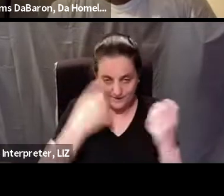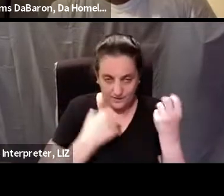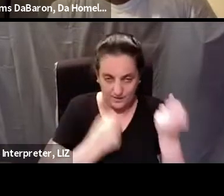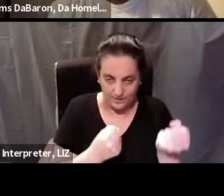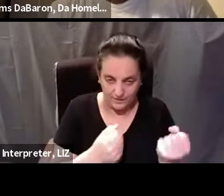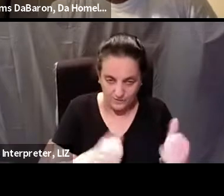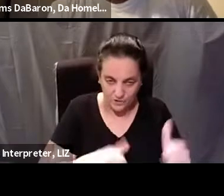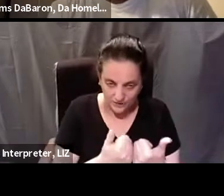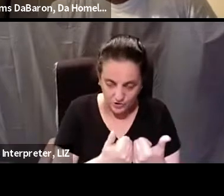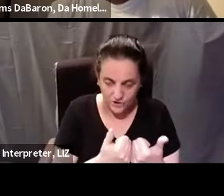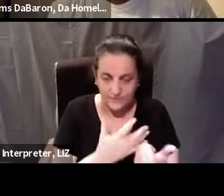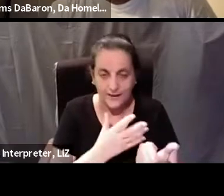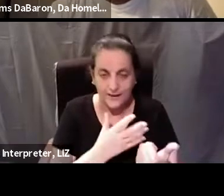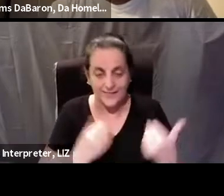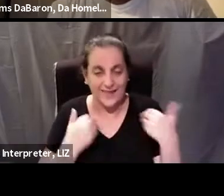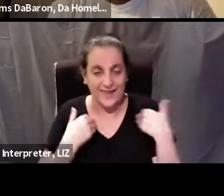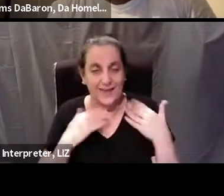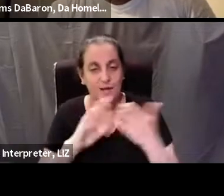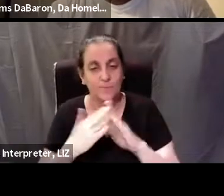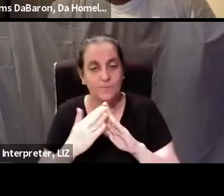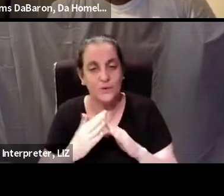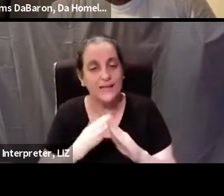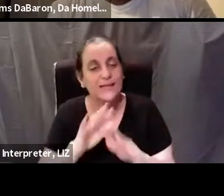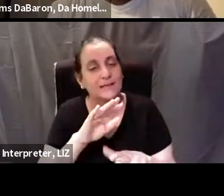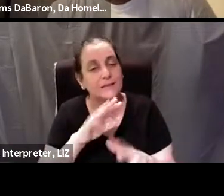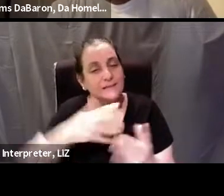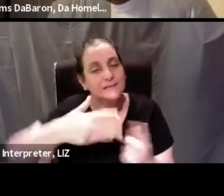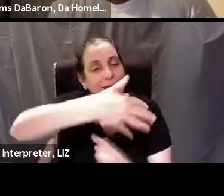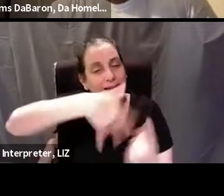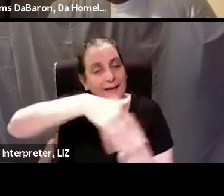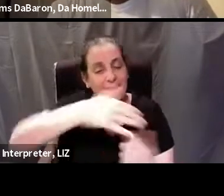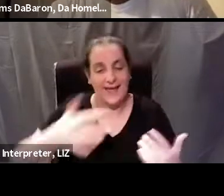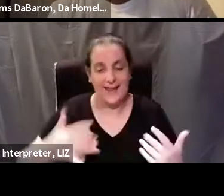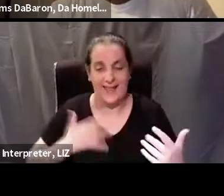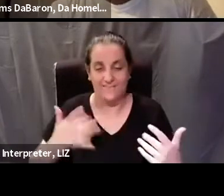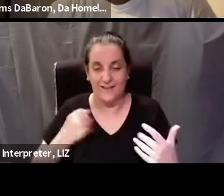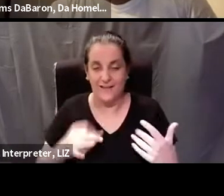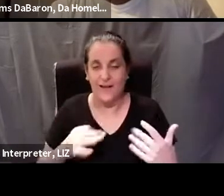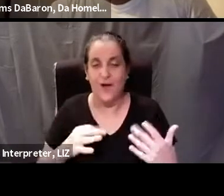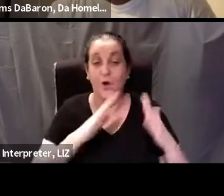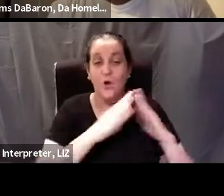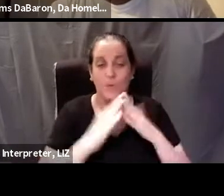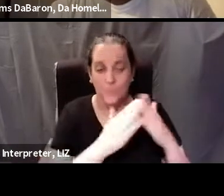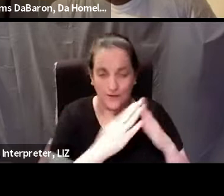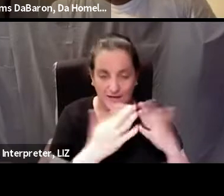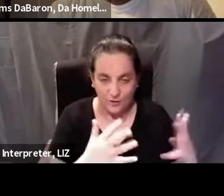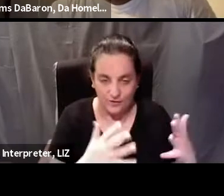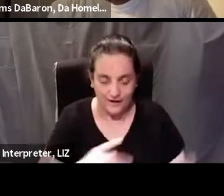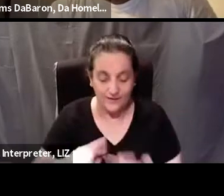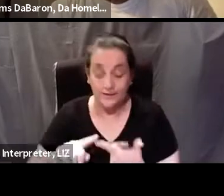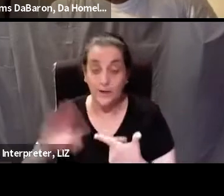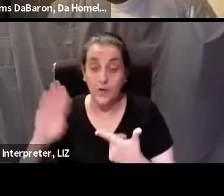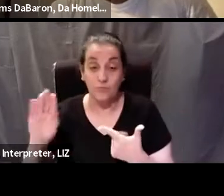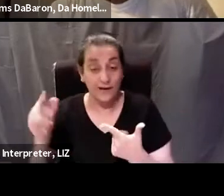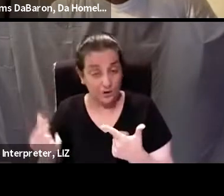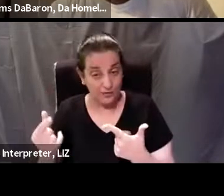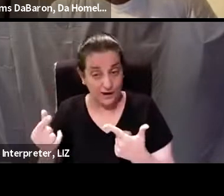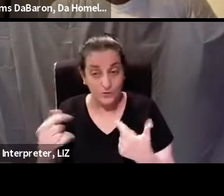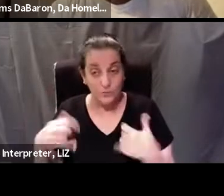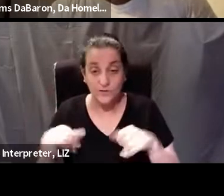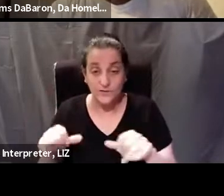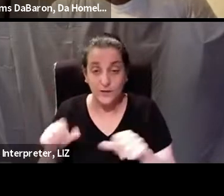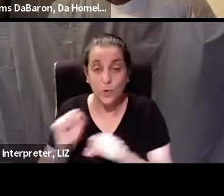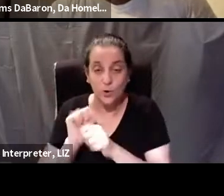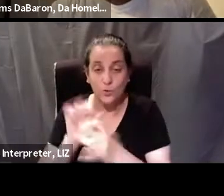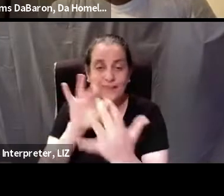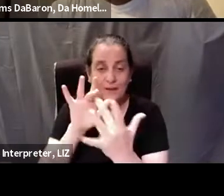have the community setting. They have a sense of community already in the neighborhood, breaking ground with skilled, with homeless outreach.